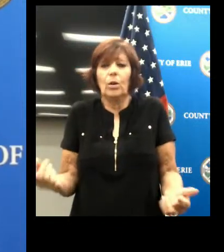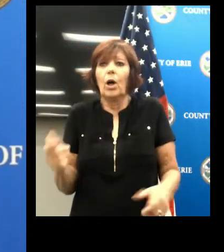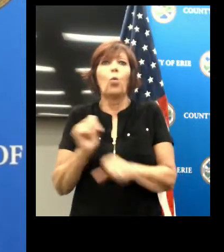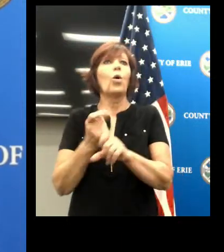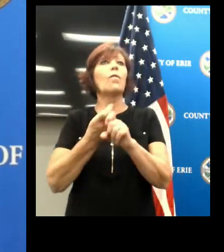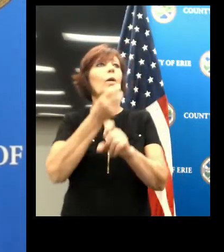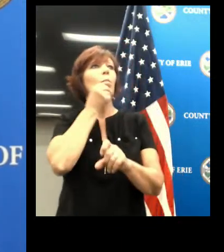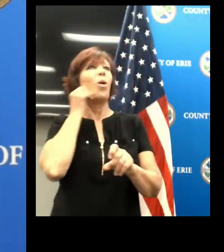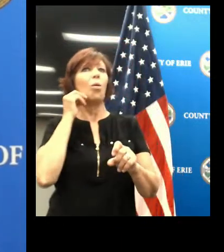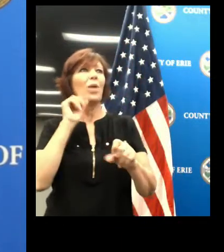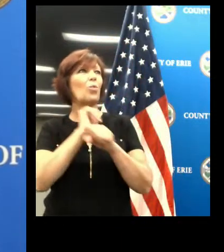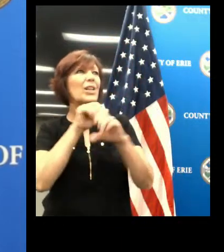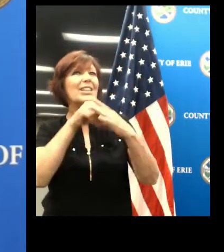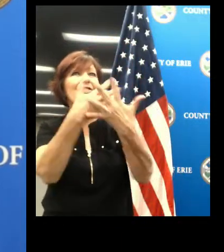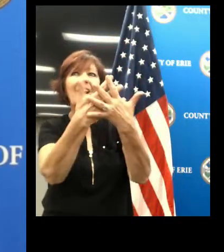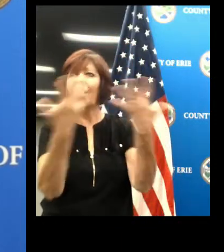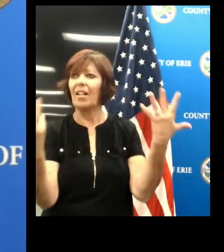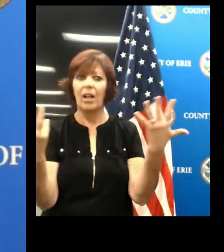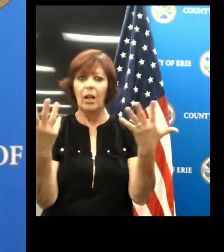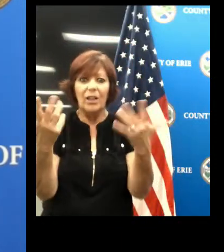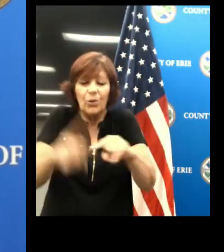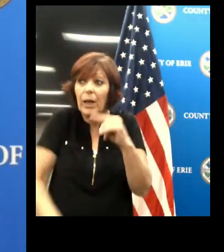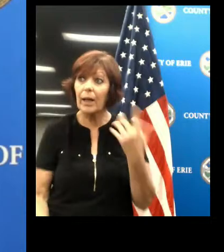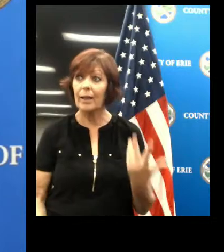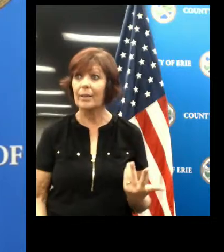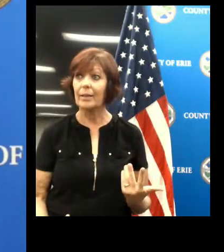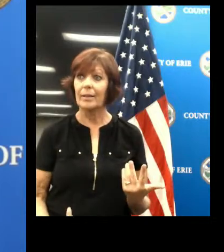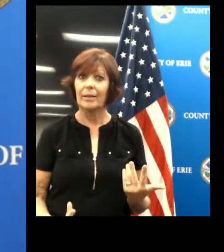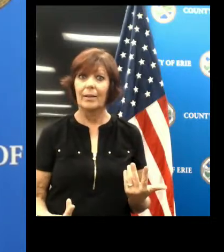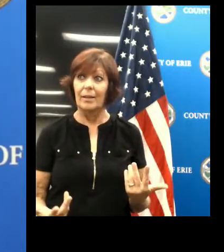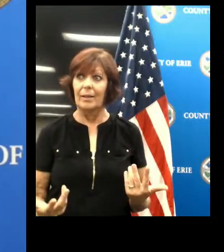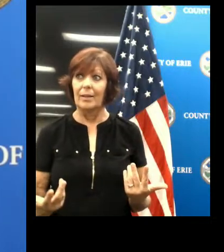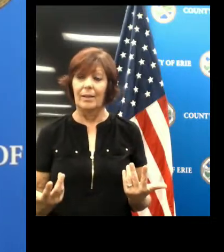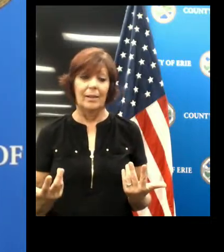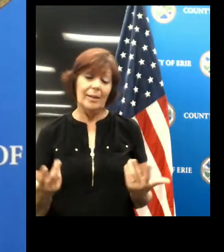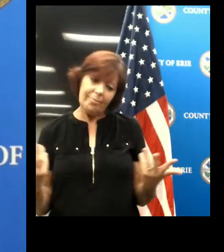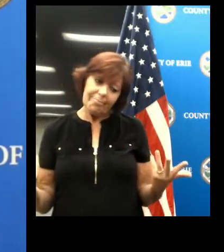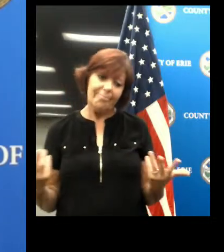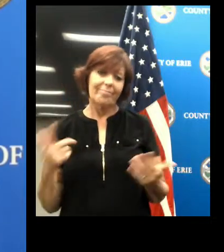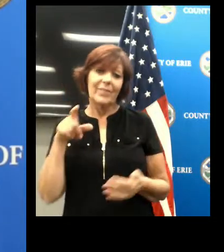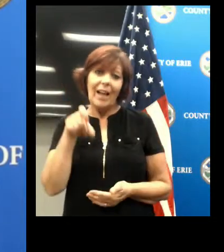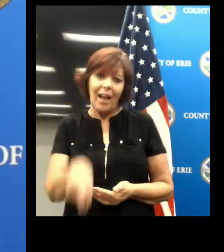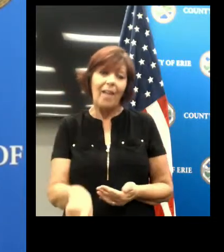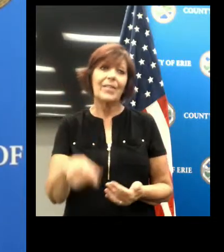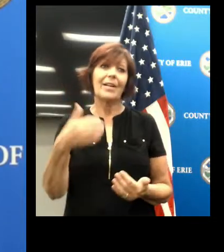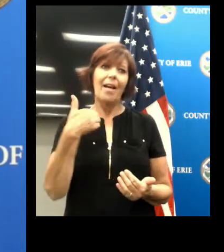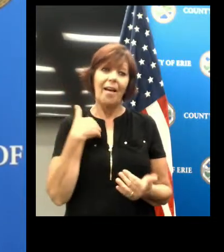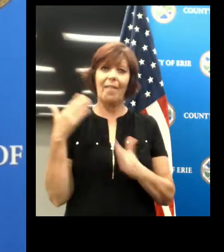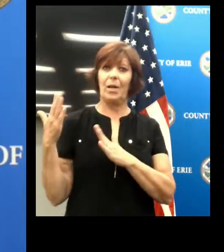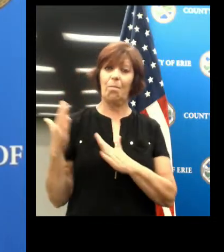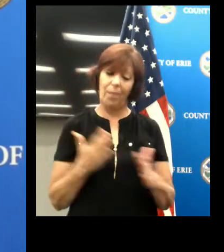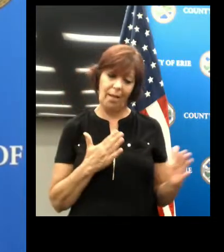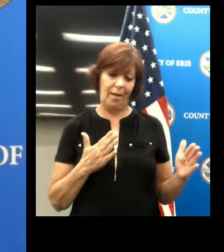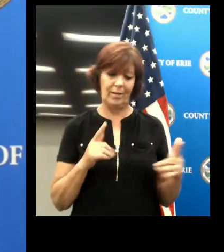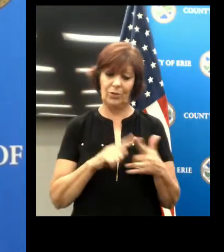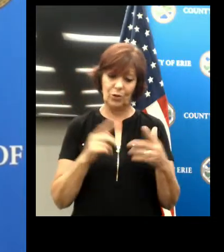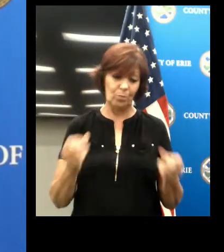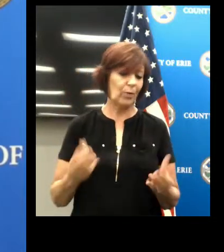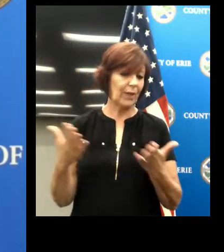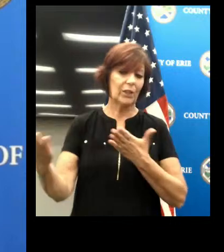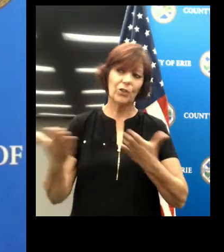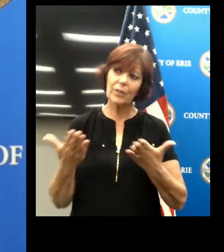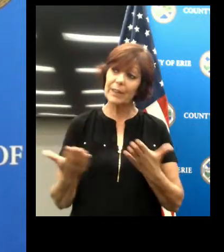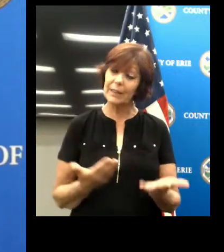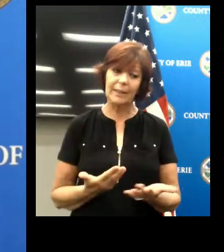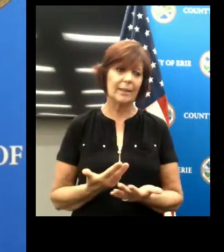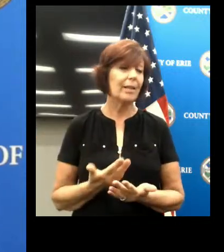for a jail. You can't do that. I mean, so you have to have a plan to provide the services that we